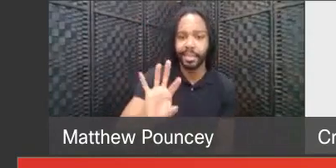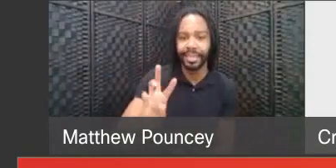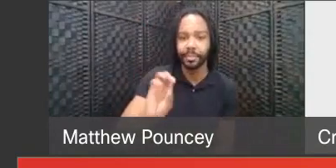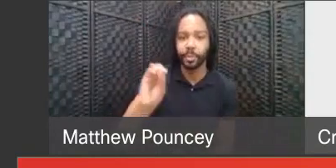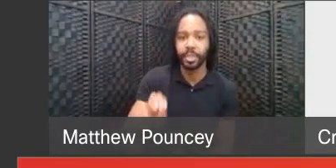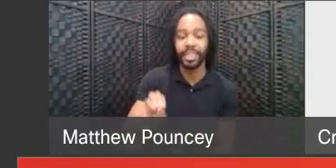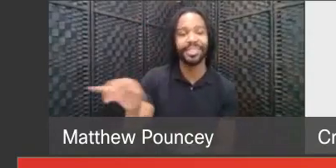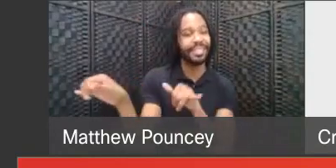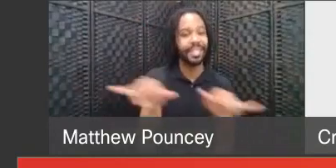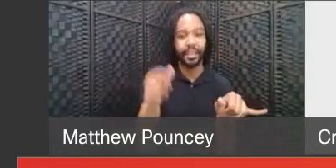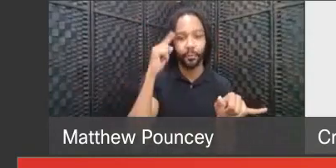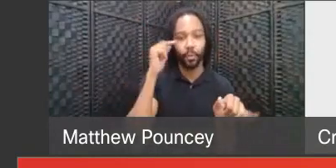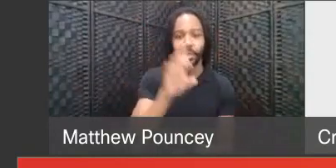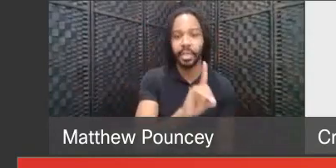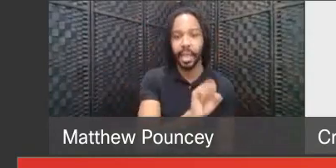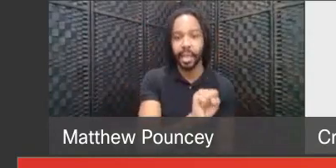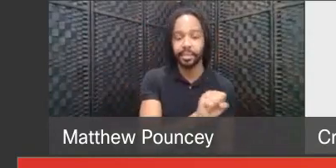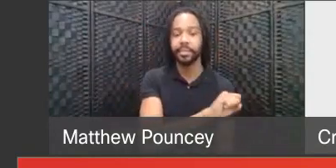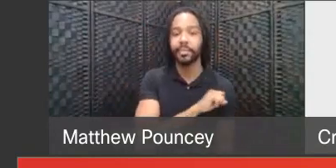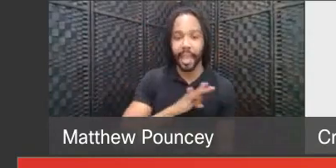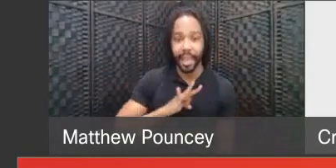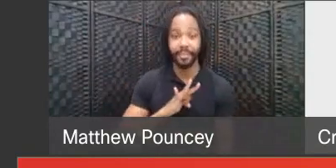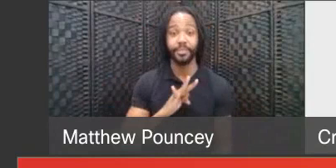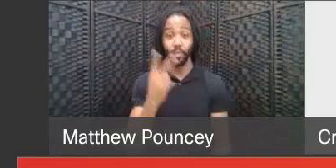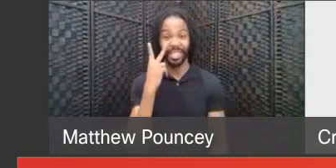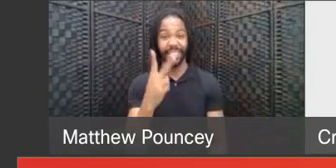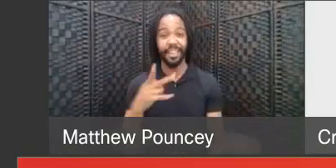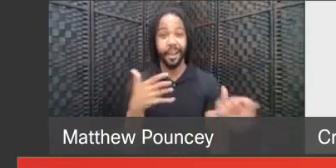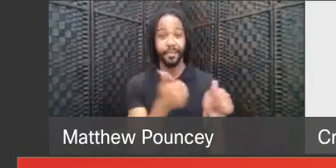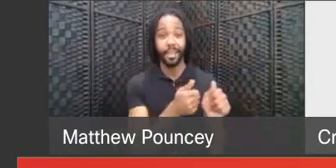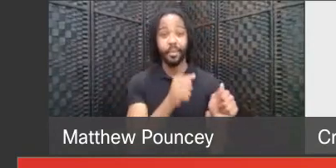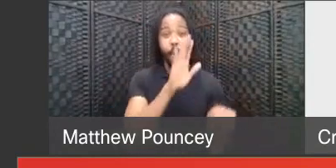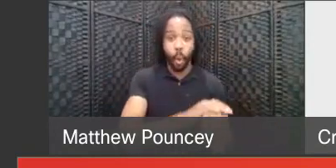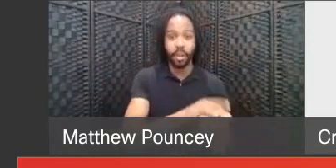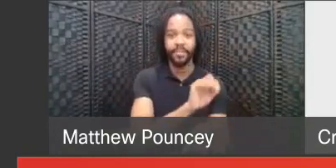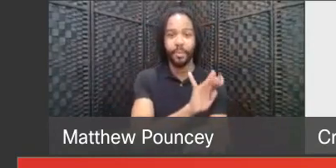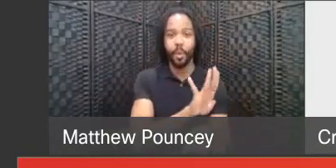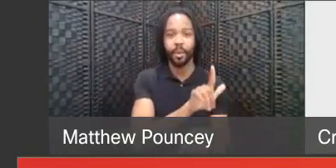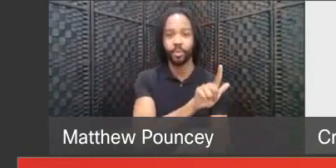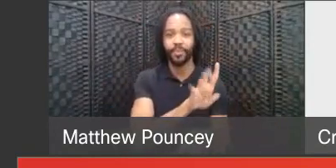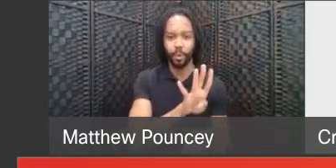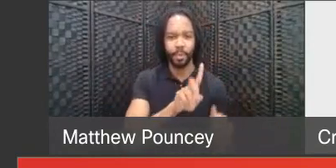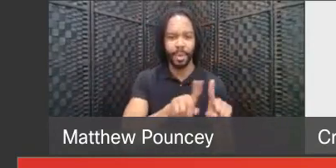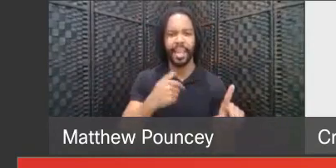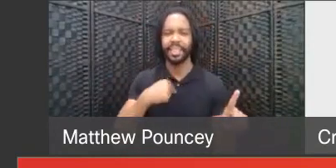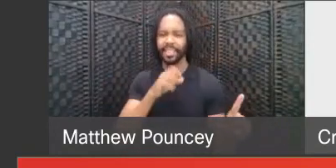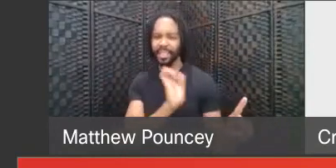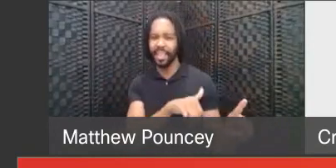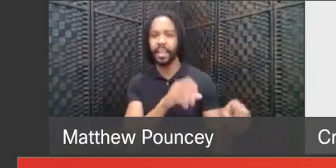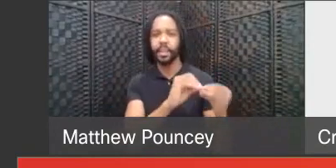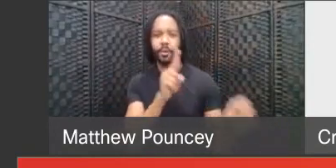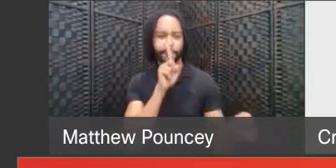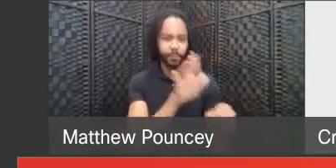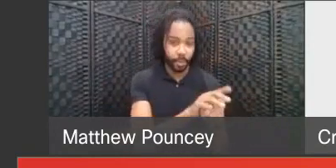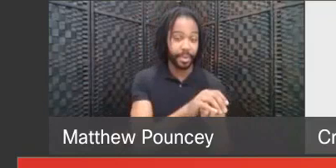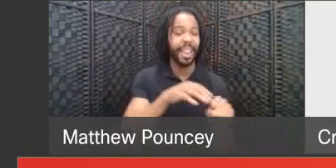DDS staff, which it says updated 224, but I got that confirmed late